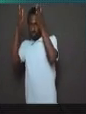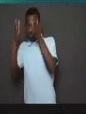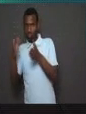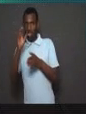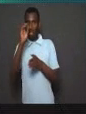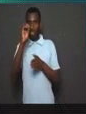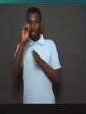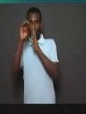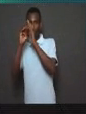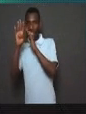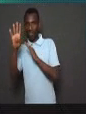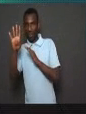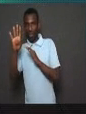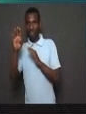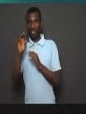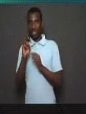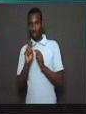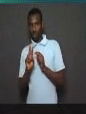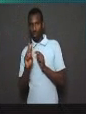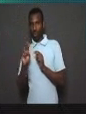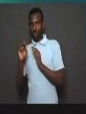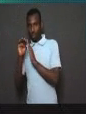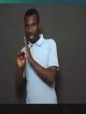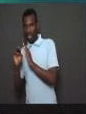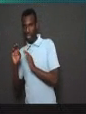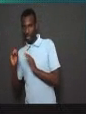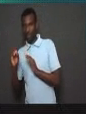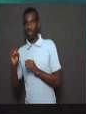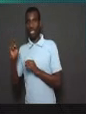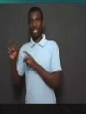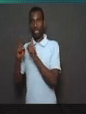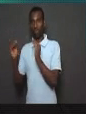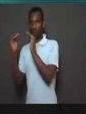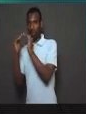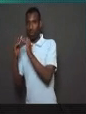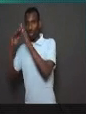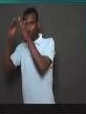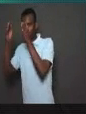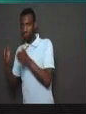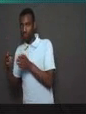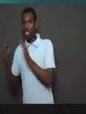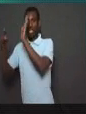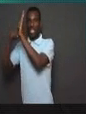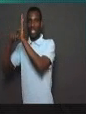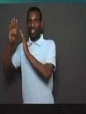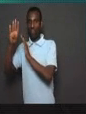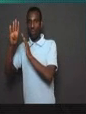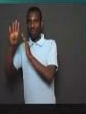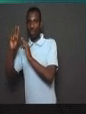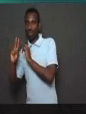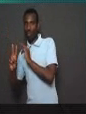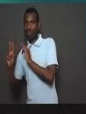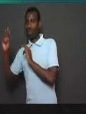We can use the parallelogram theorem to find the magnitude of relative velocity.